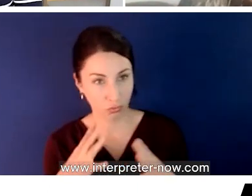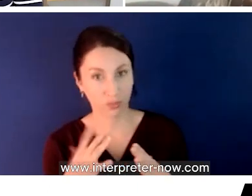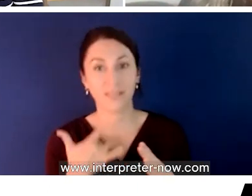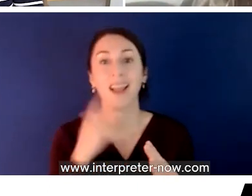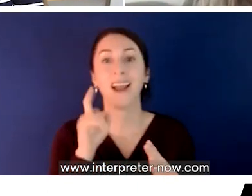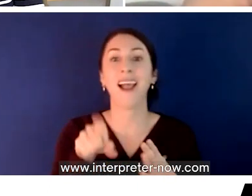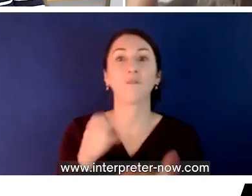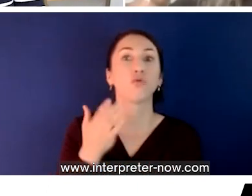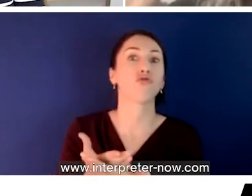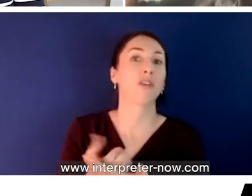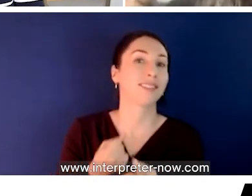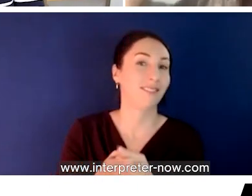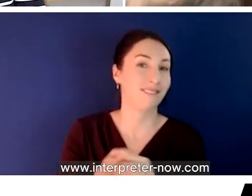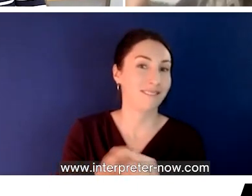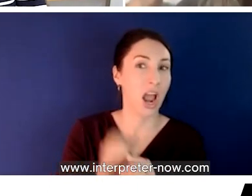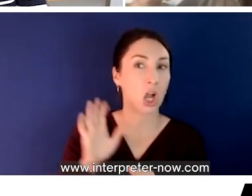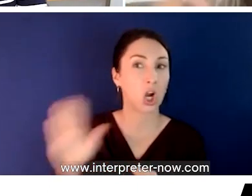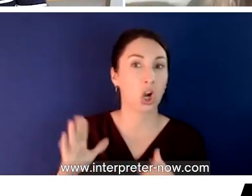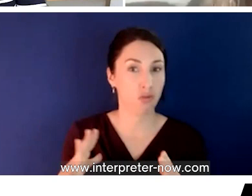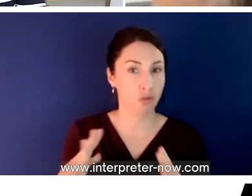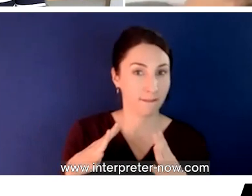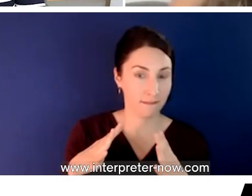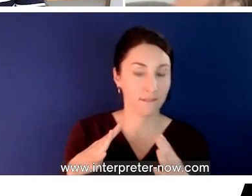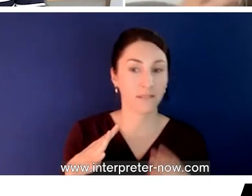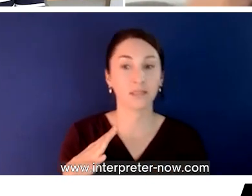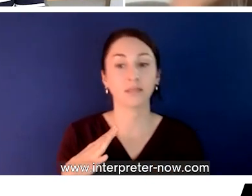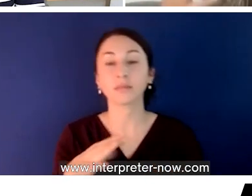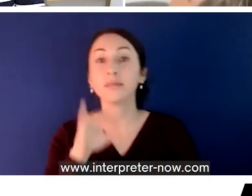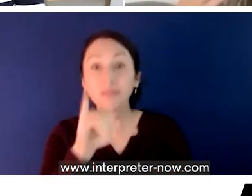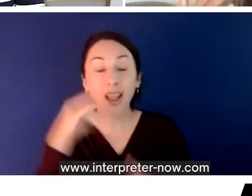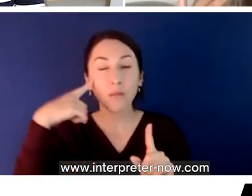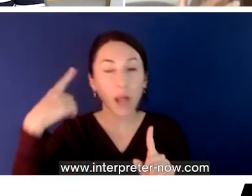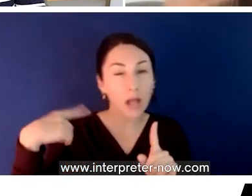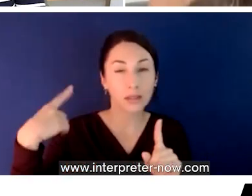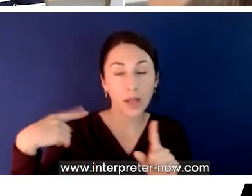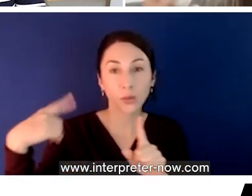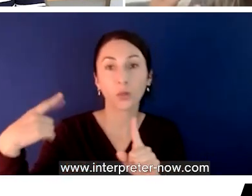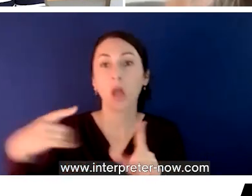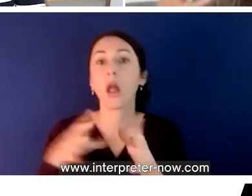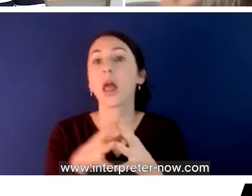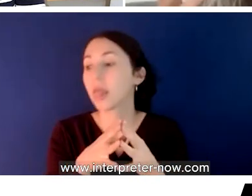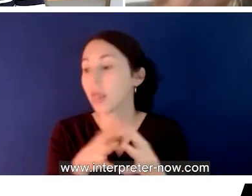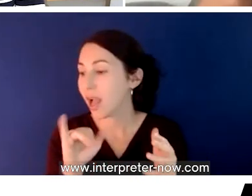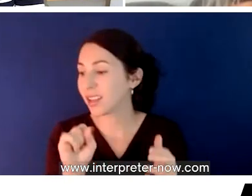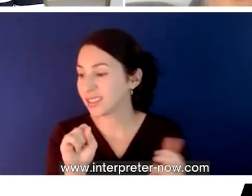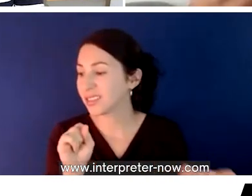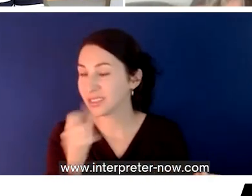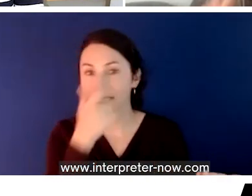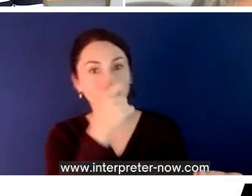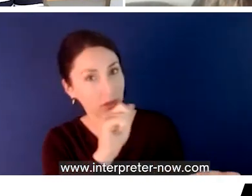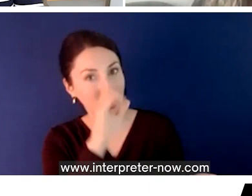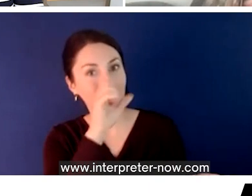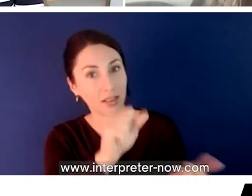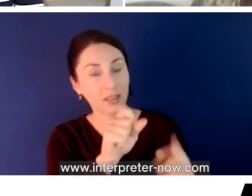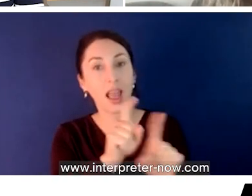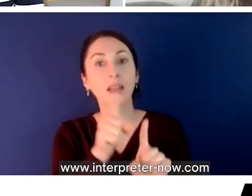wow. Right. And so that processing, like so much of it, it's really interesting and fascinating as you start